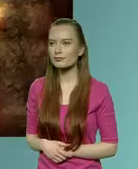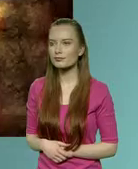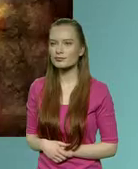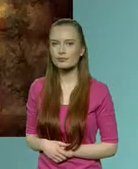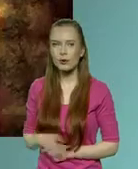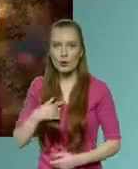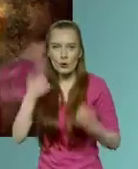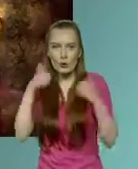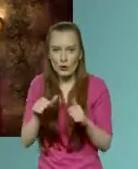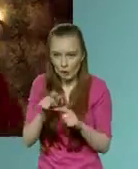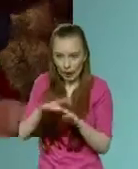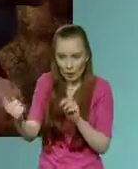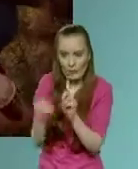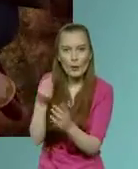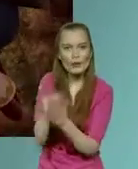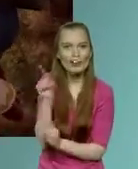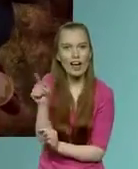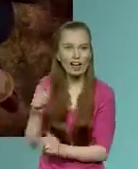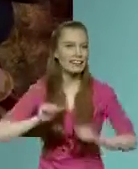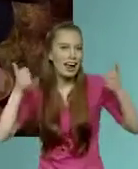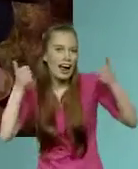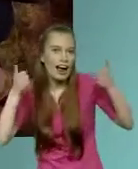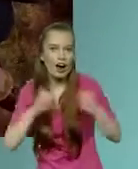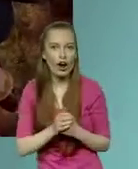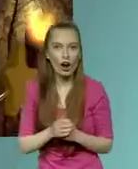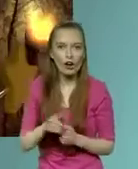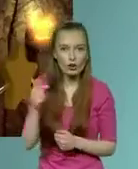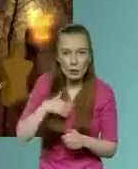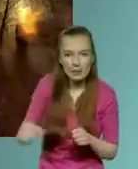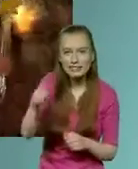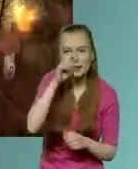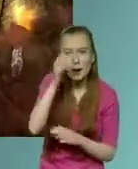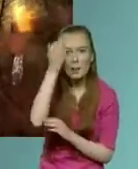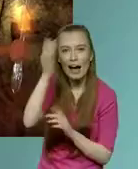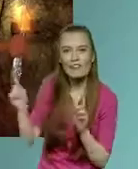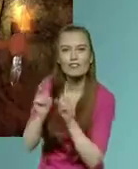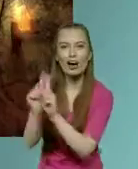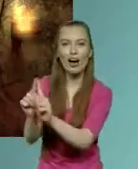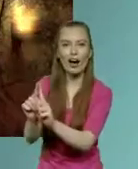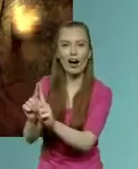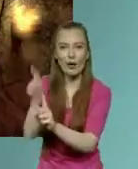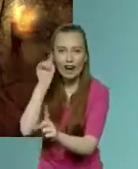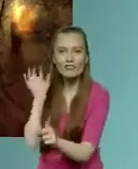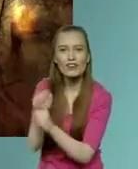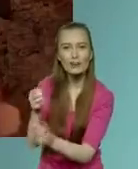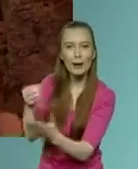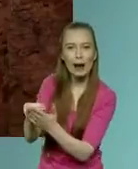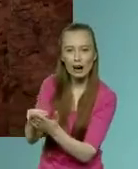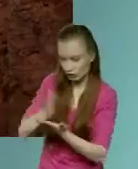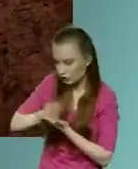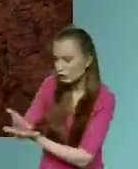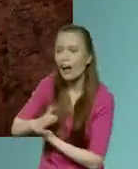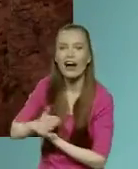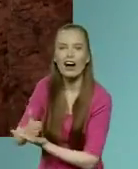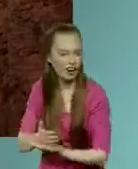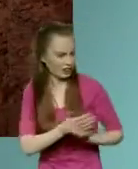Treasure can't be far. Yay! We should totally be pirate sisters. We can hunt treasures and share the loot. Share?